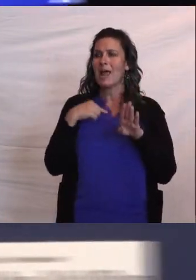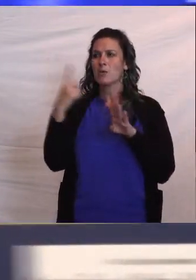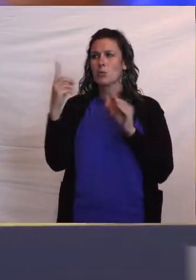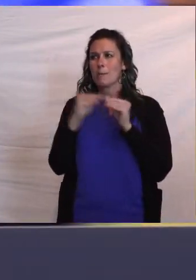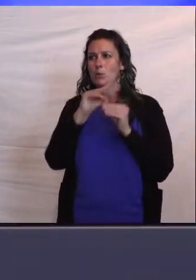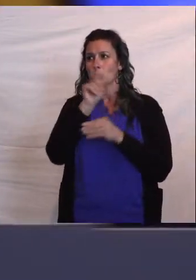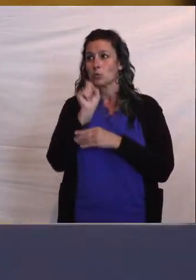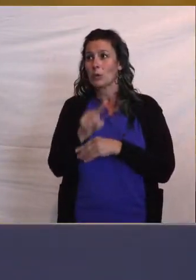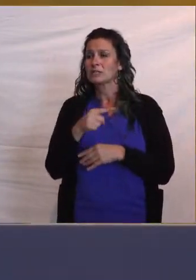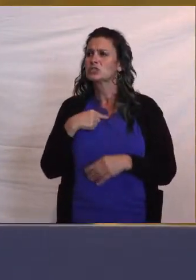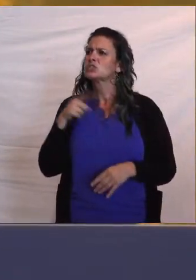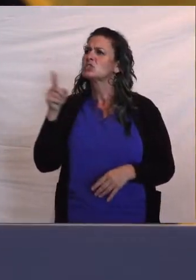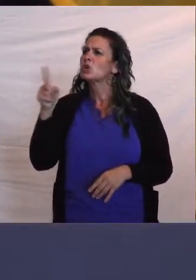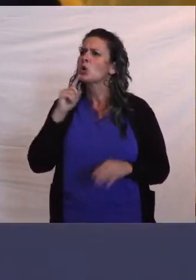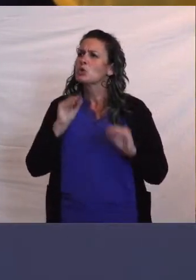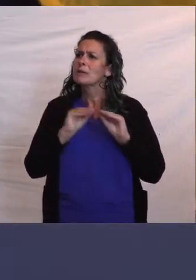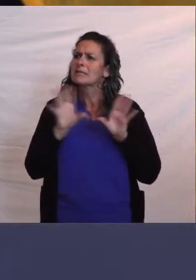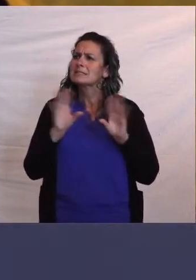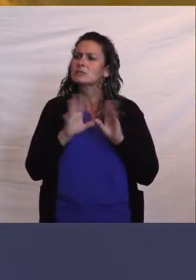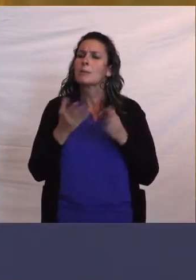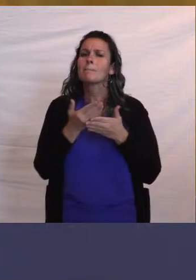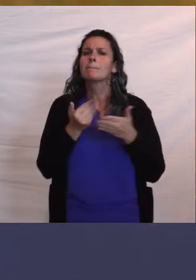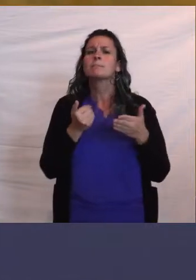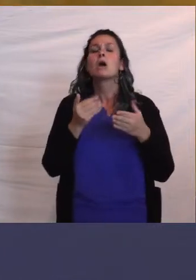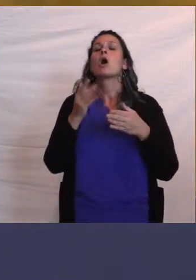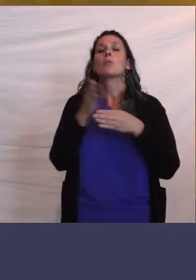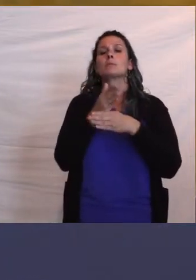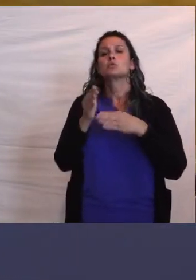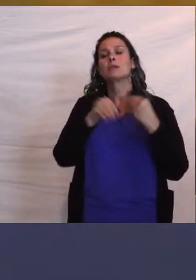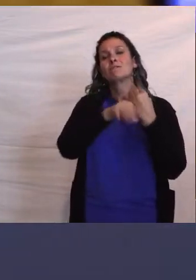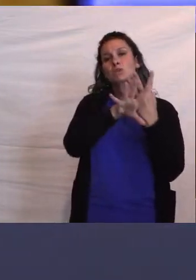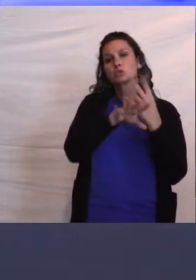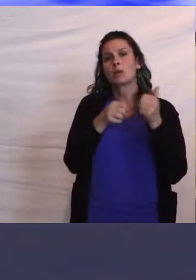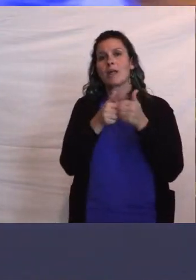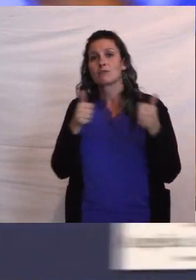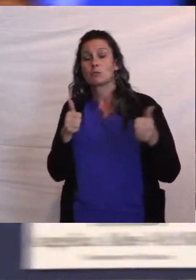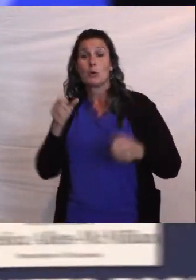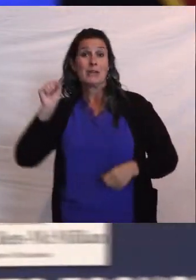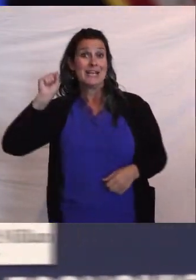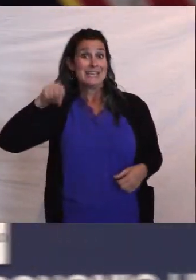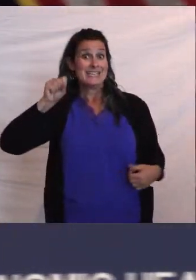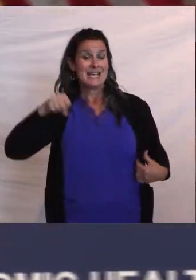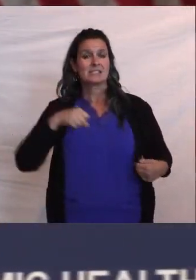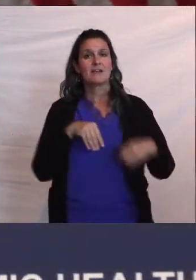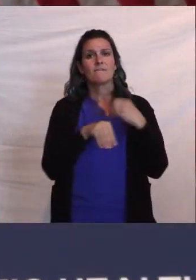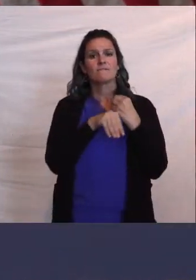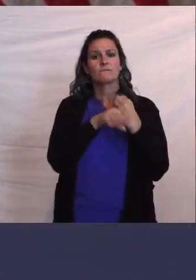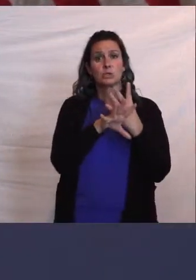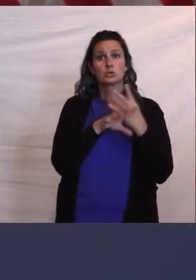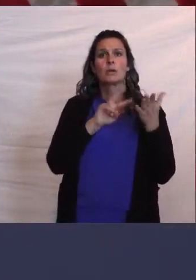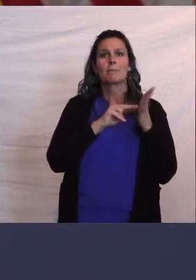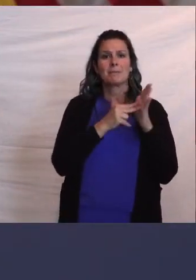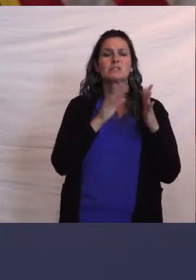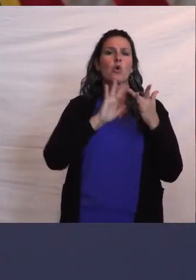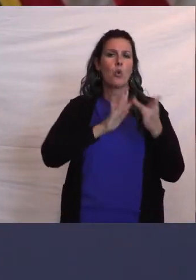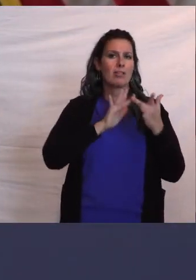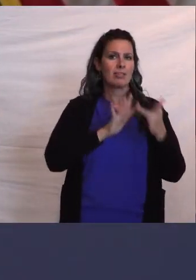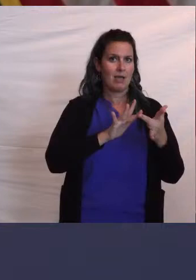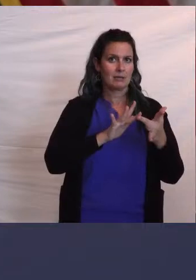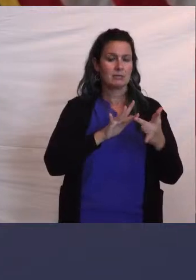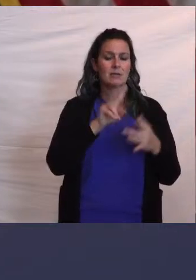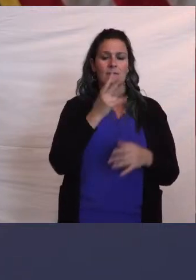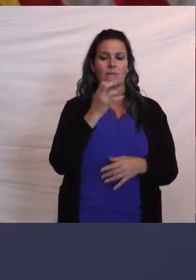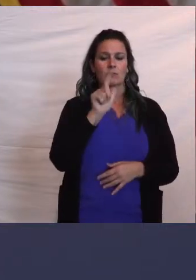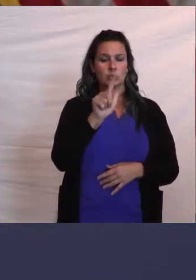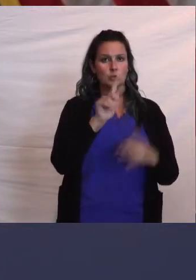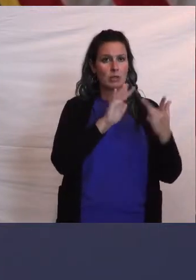Are you making a distinction between remote and virtual? Yes, so with virtual, that refers to the digital platforms that are available,